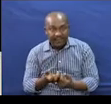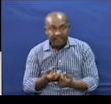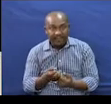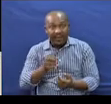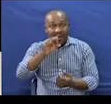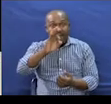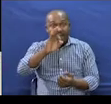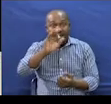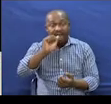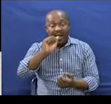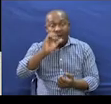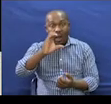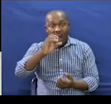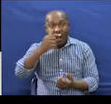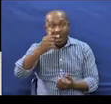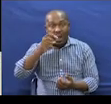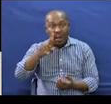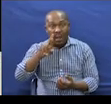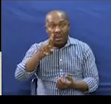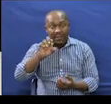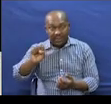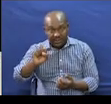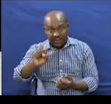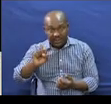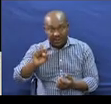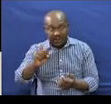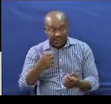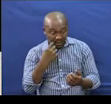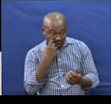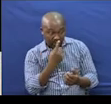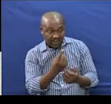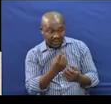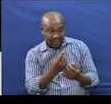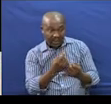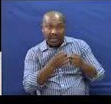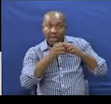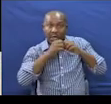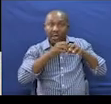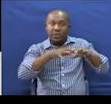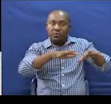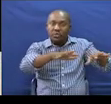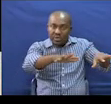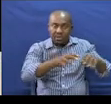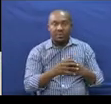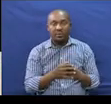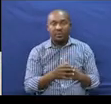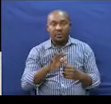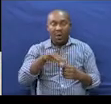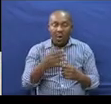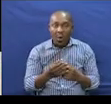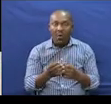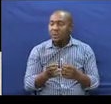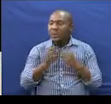Those factors that cause the uneven distributions, that cause the